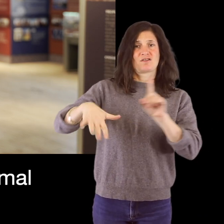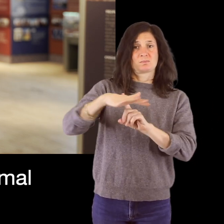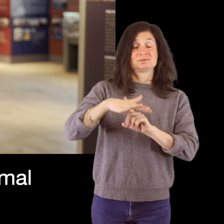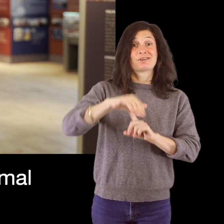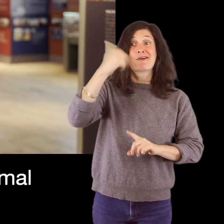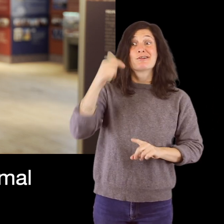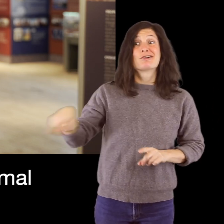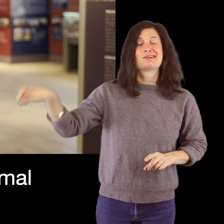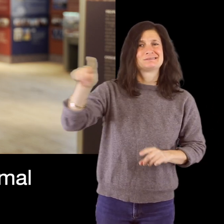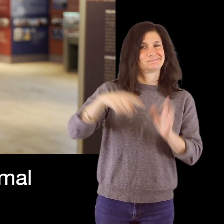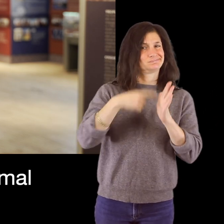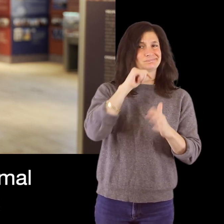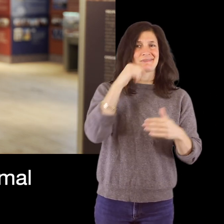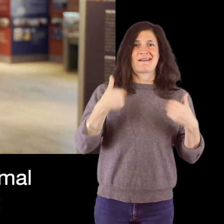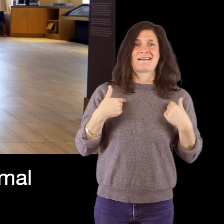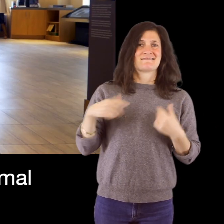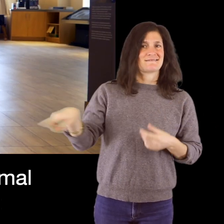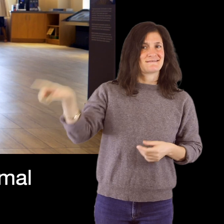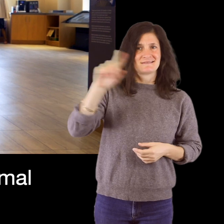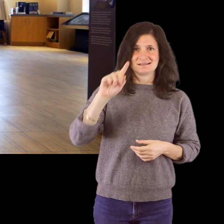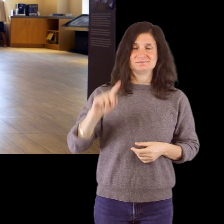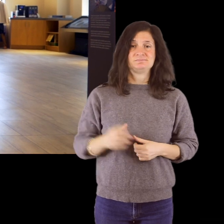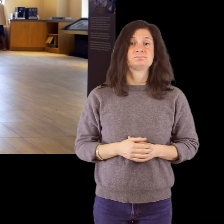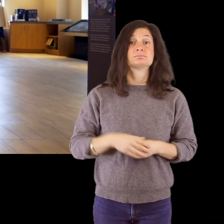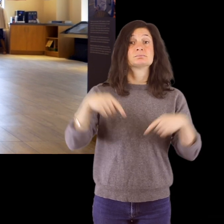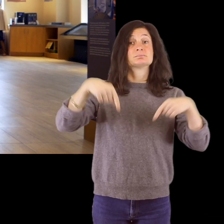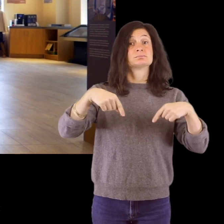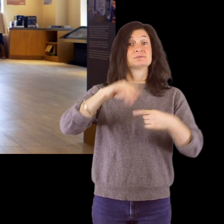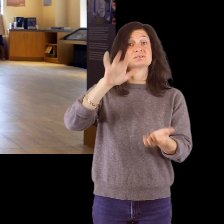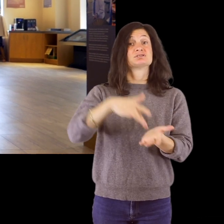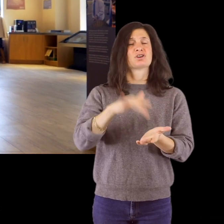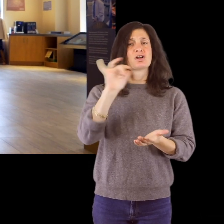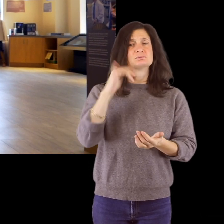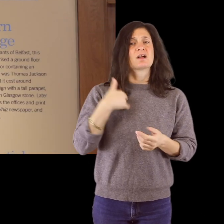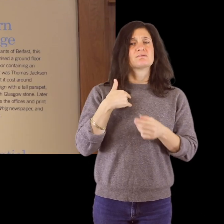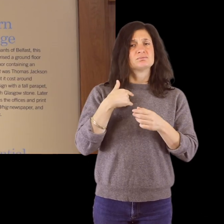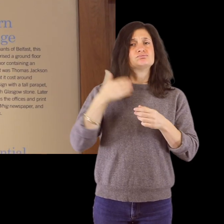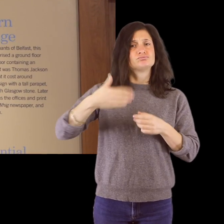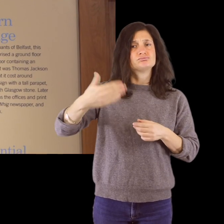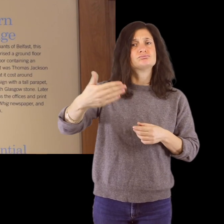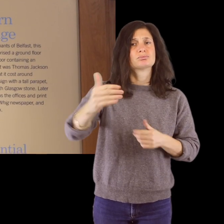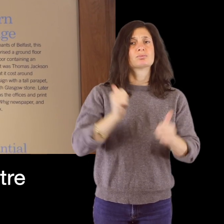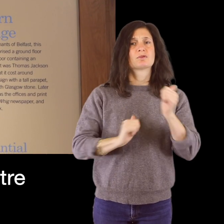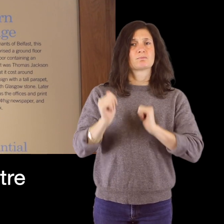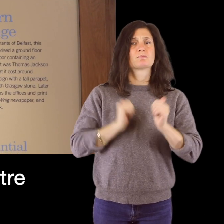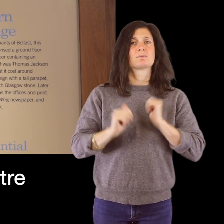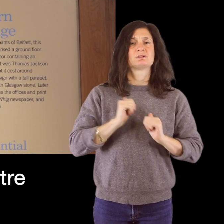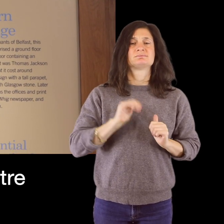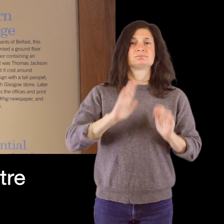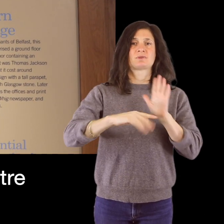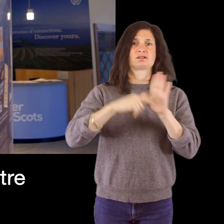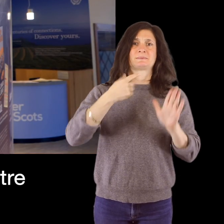musicians in an informal and welcoming environment, one that isn't always available to them elsewhere. The